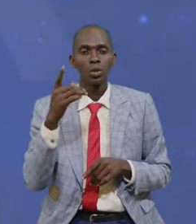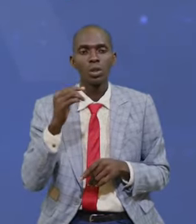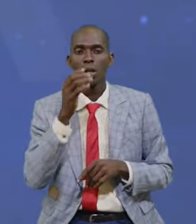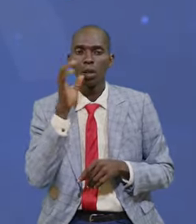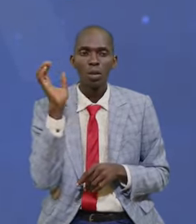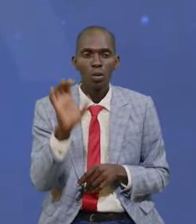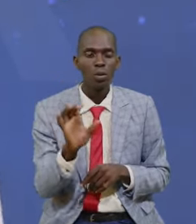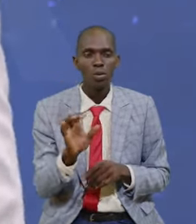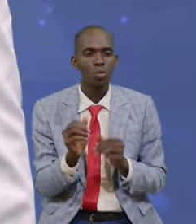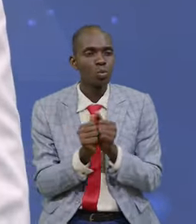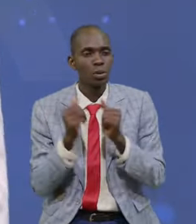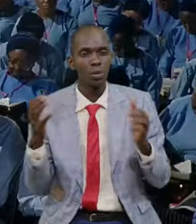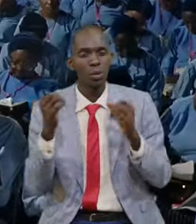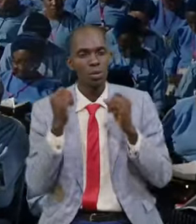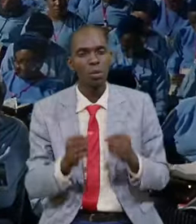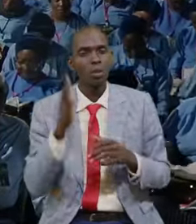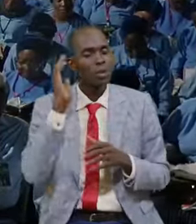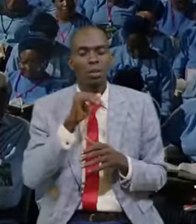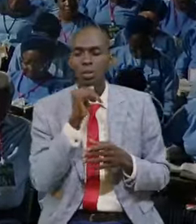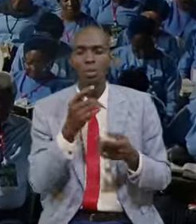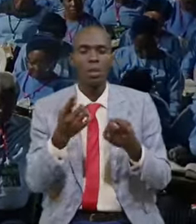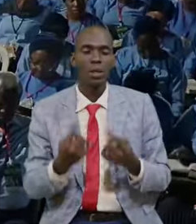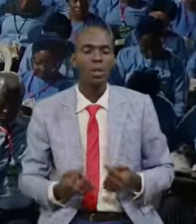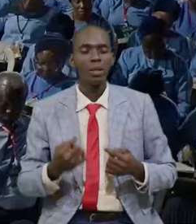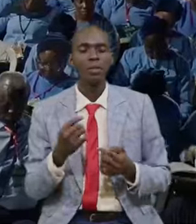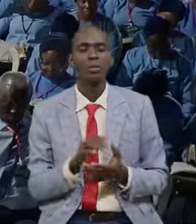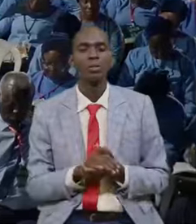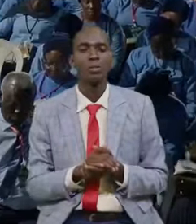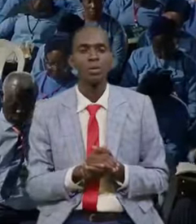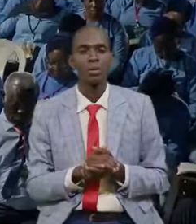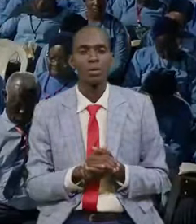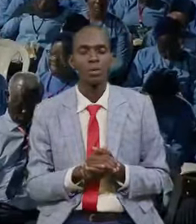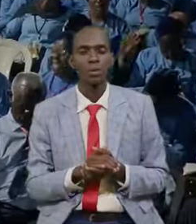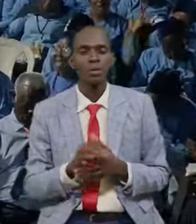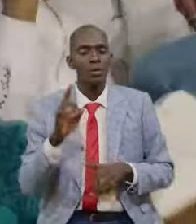causeless shall not come. You lost a good